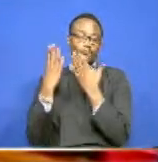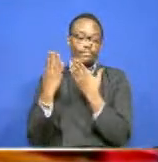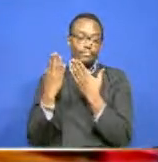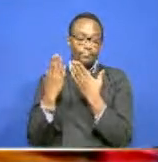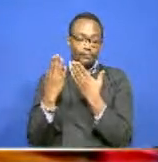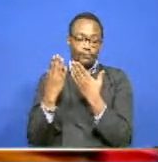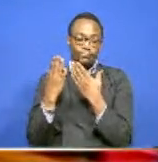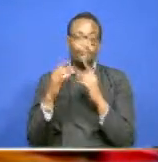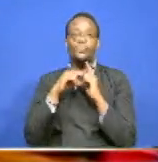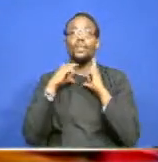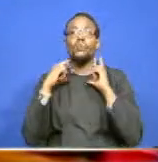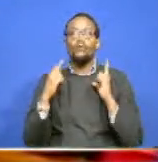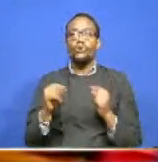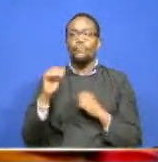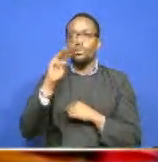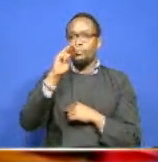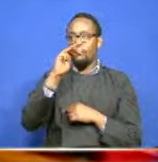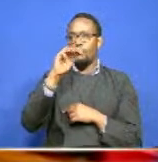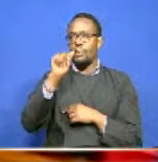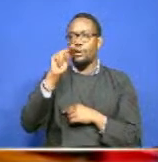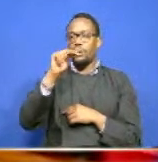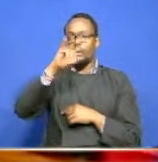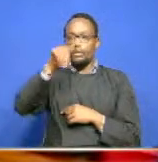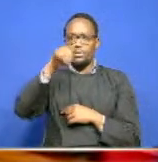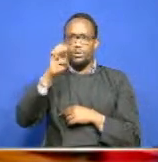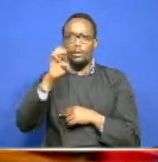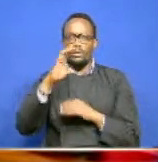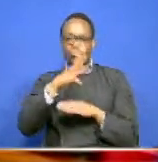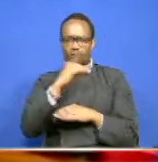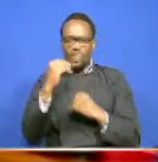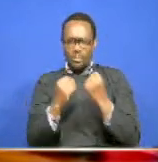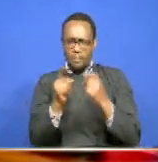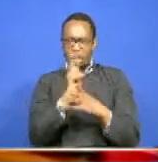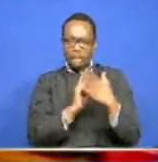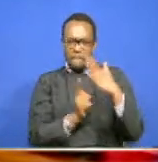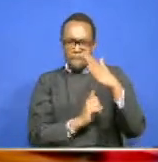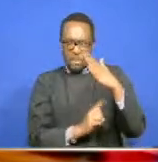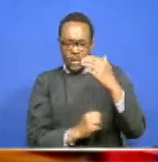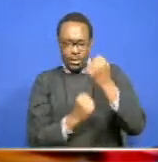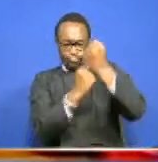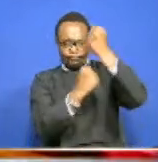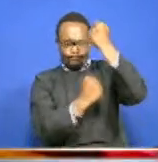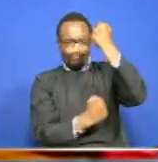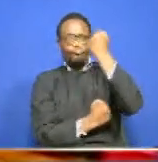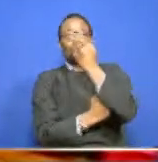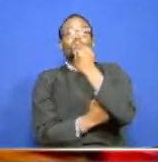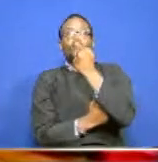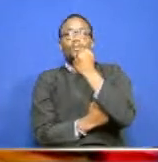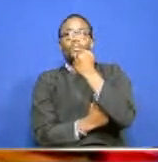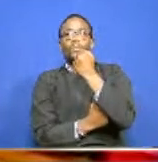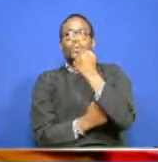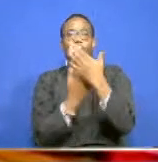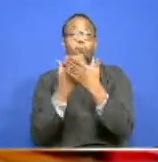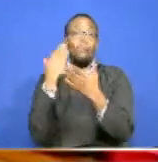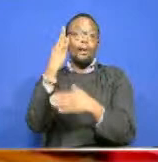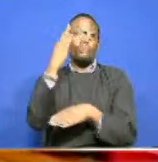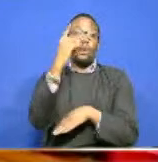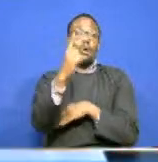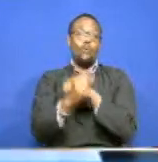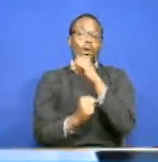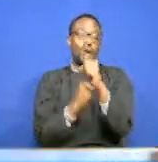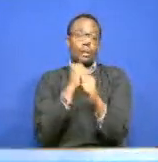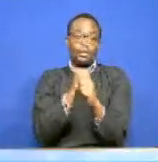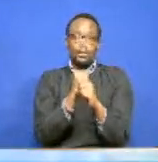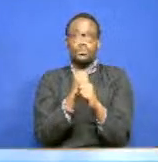to the Reverend Manje and the strong supporting ministry of his family. For the last 31